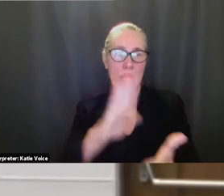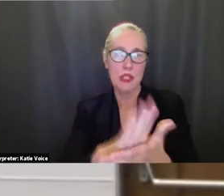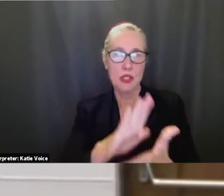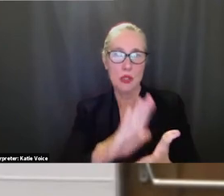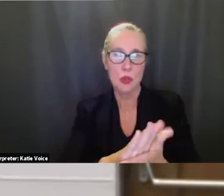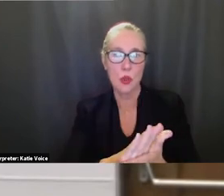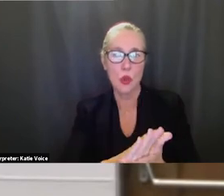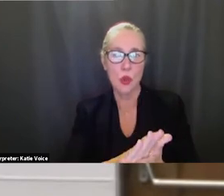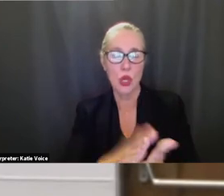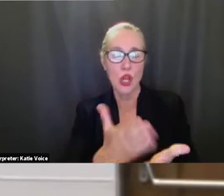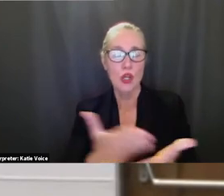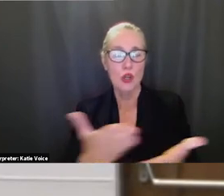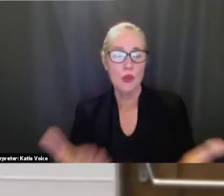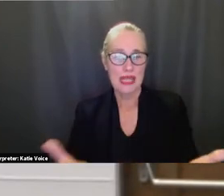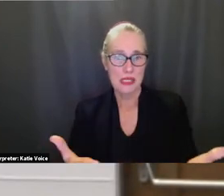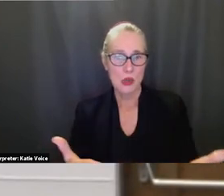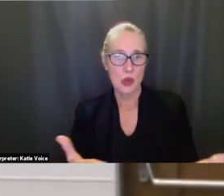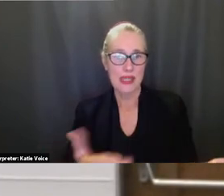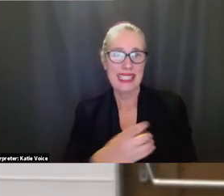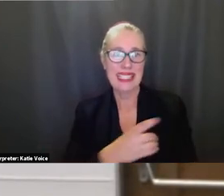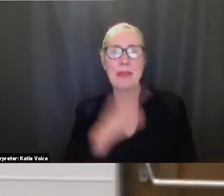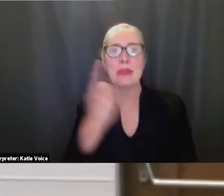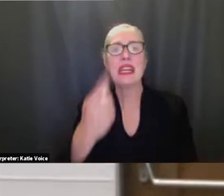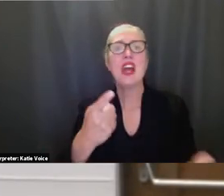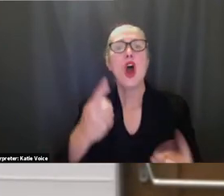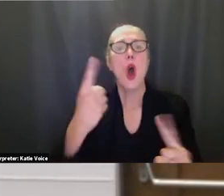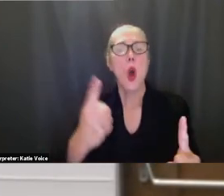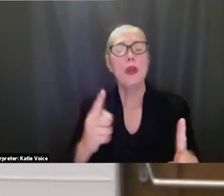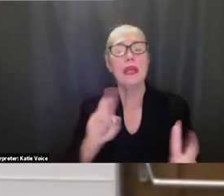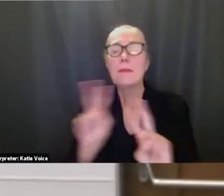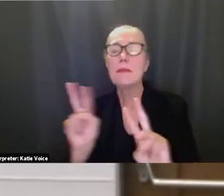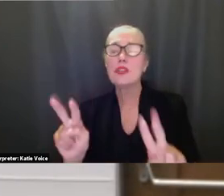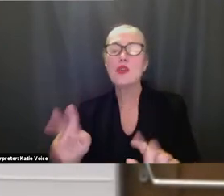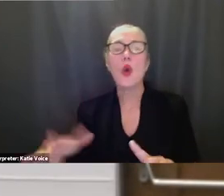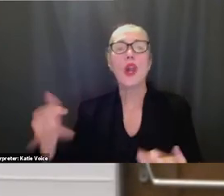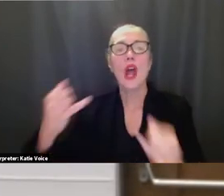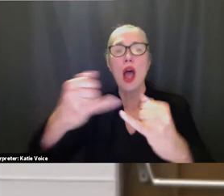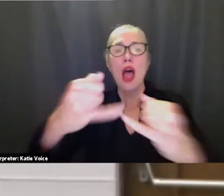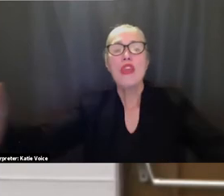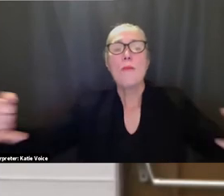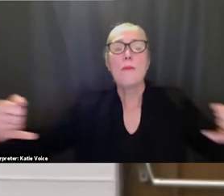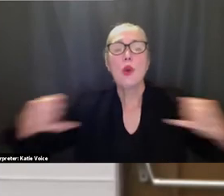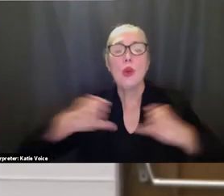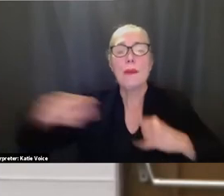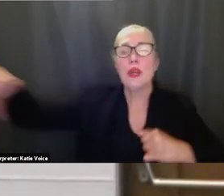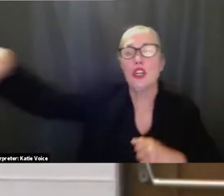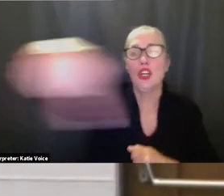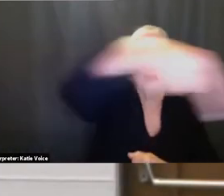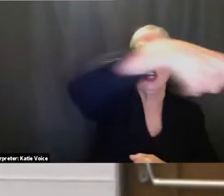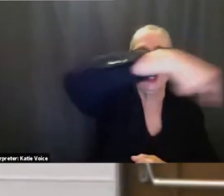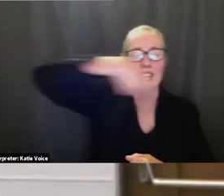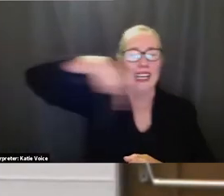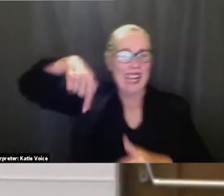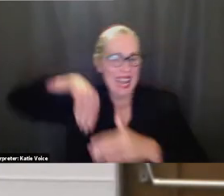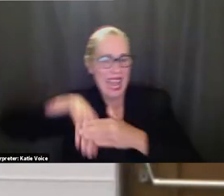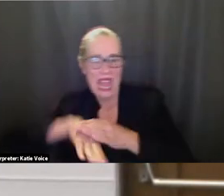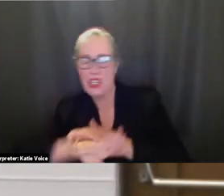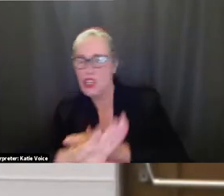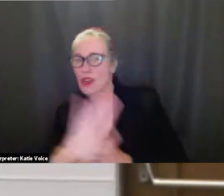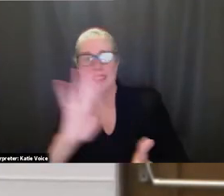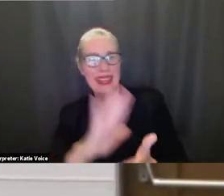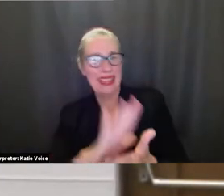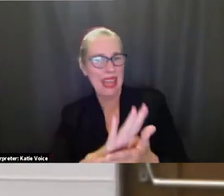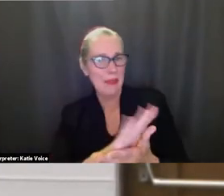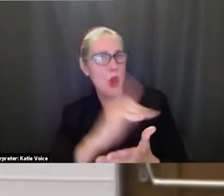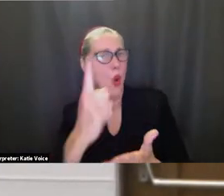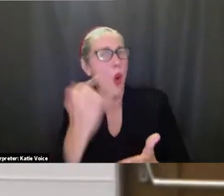patrol the perimeter of the campus and the area surrounding the school entering the campus interior only when